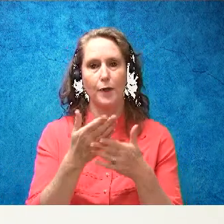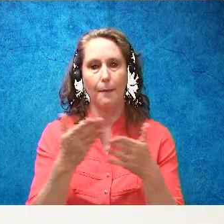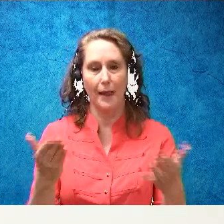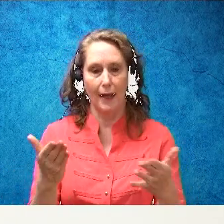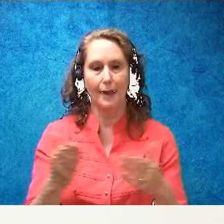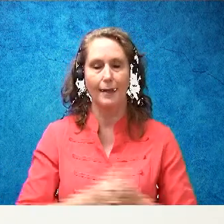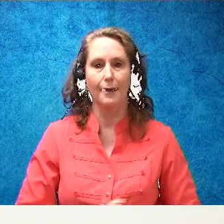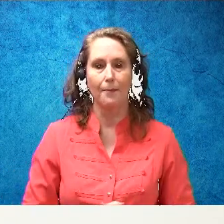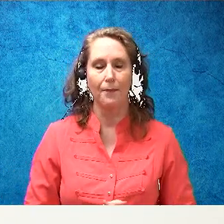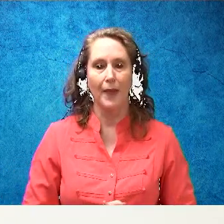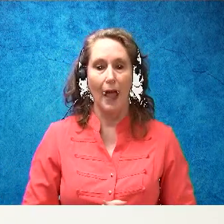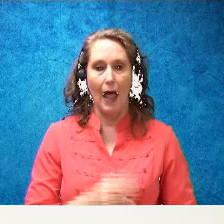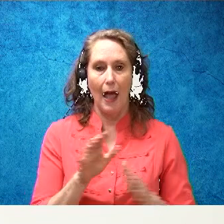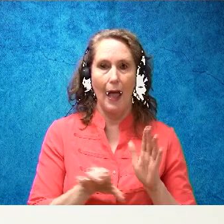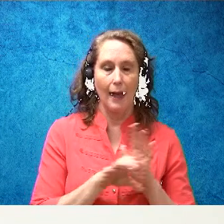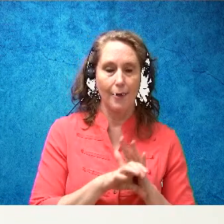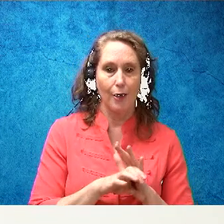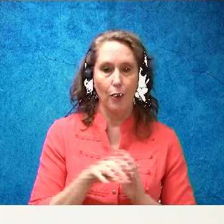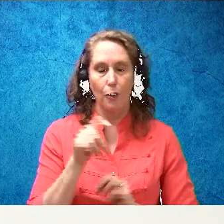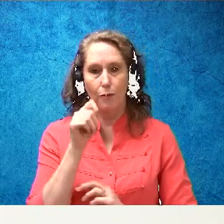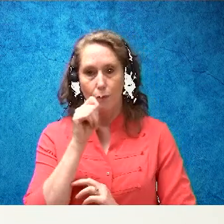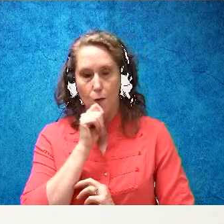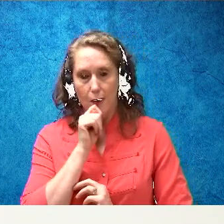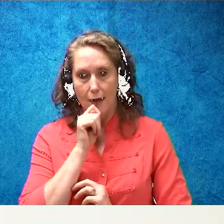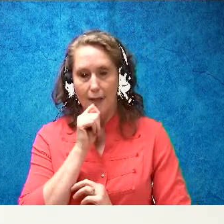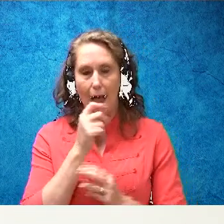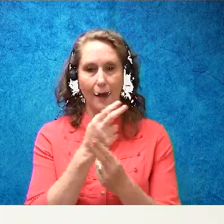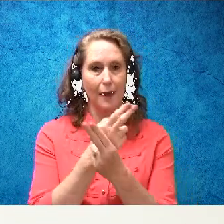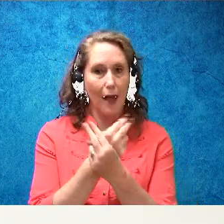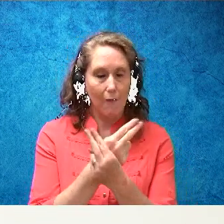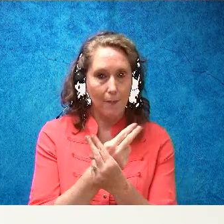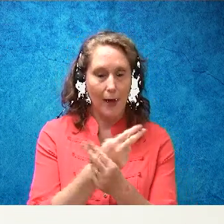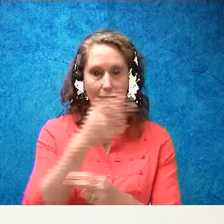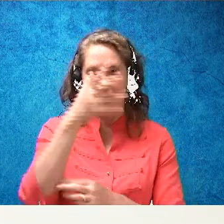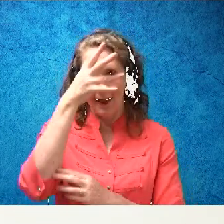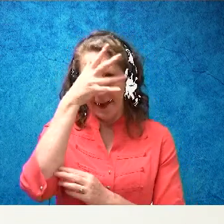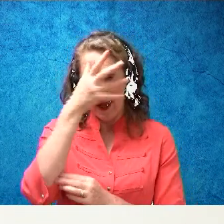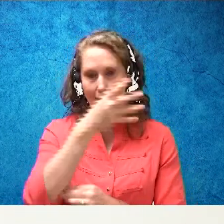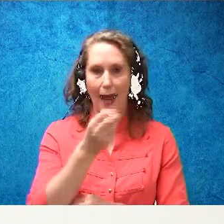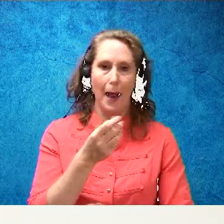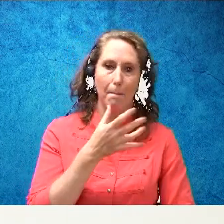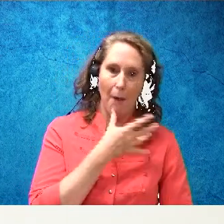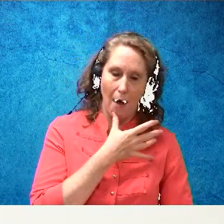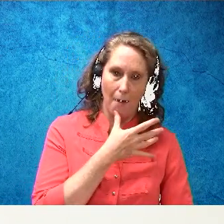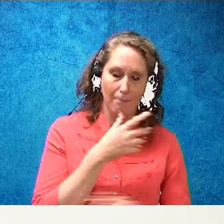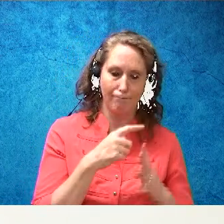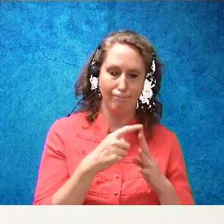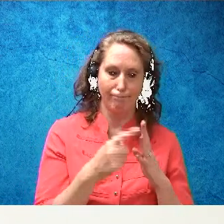Our characters were Trixie, Knuffle Bunny, Dad, and Mom.